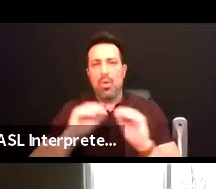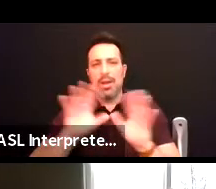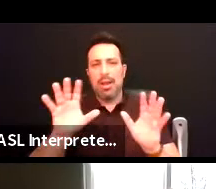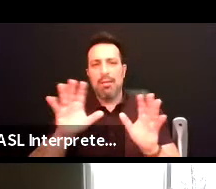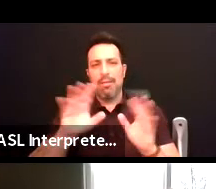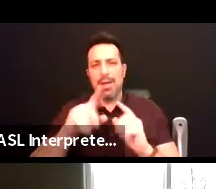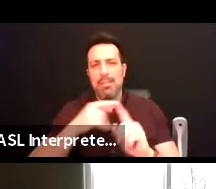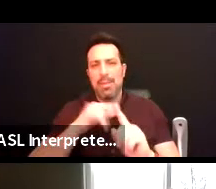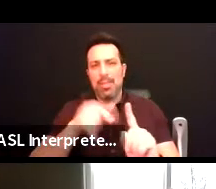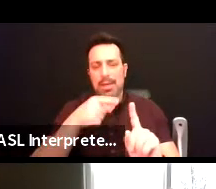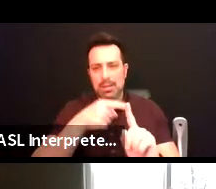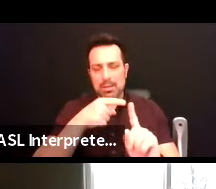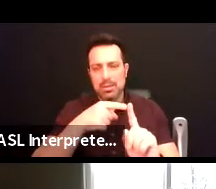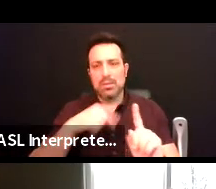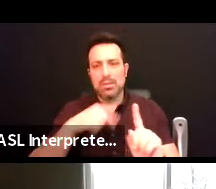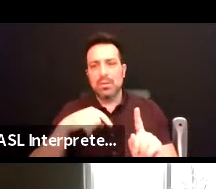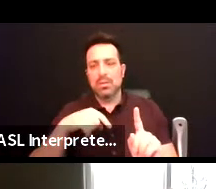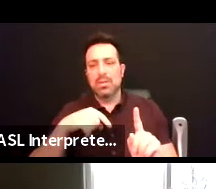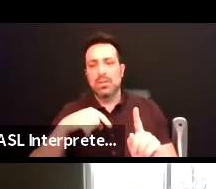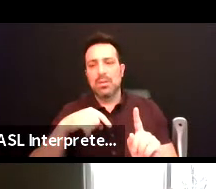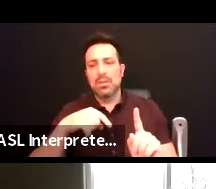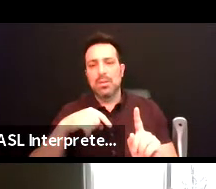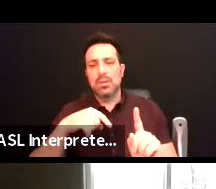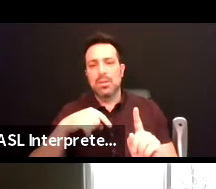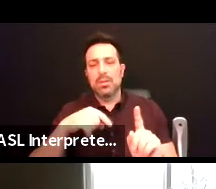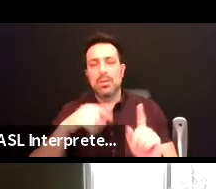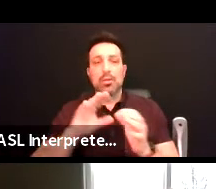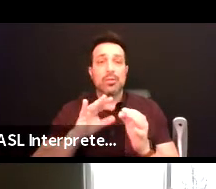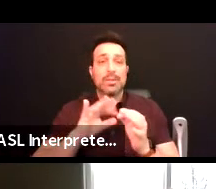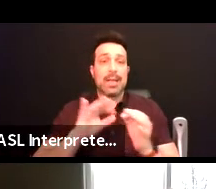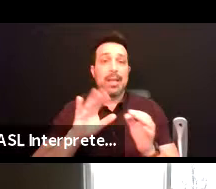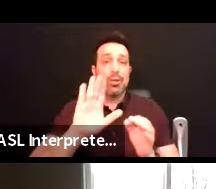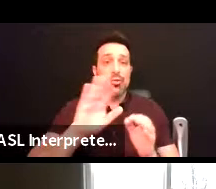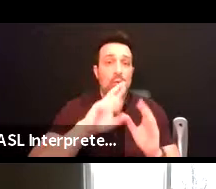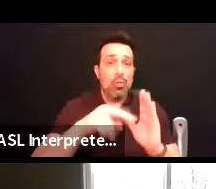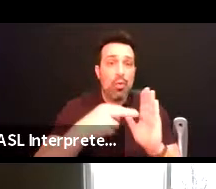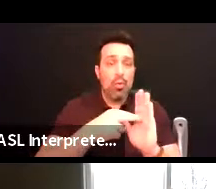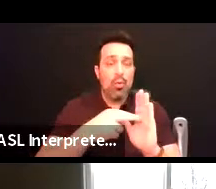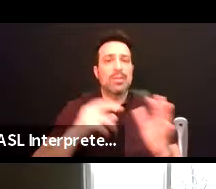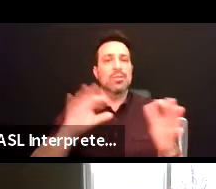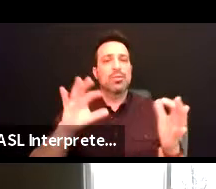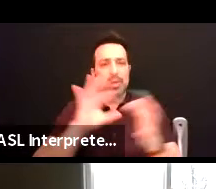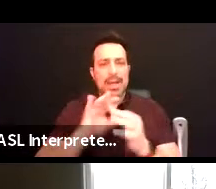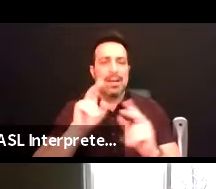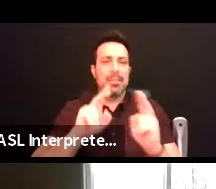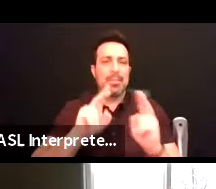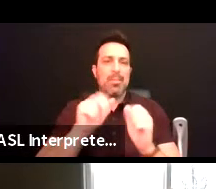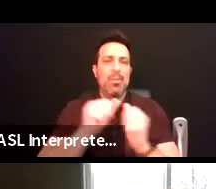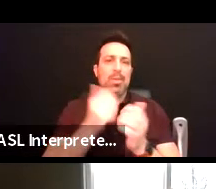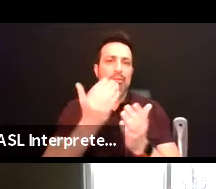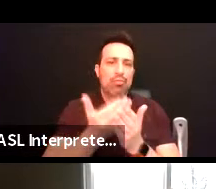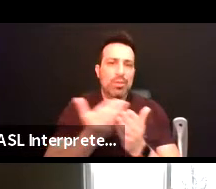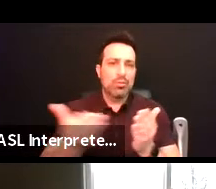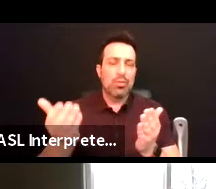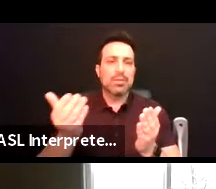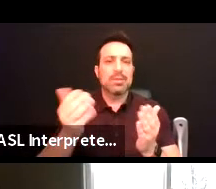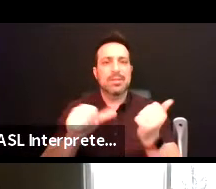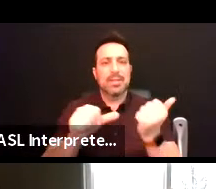bit about that, to say that your role is to connect people with resources and